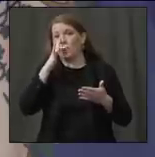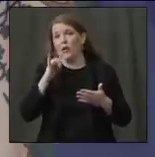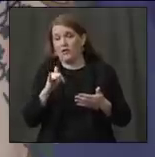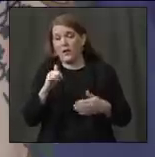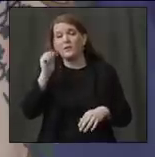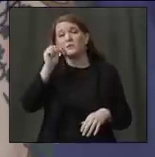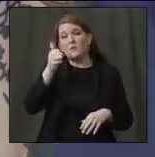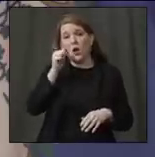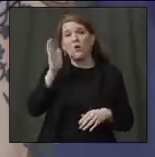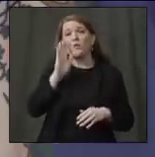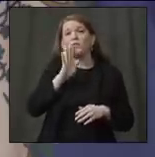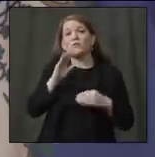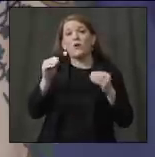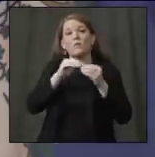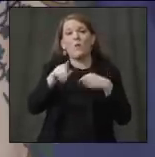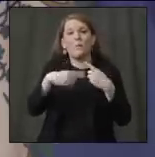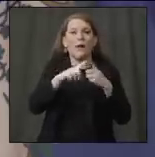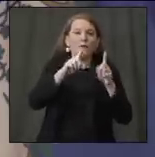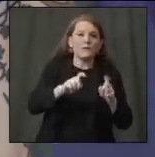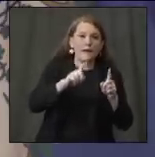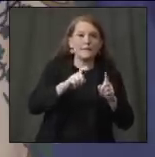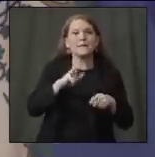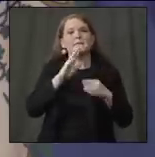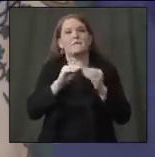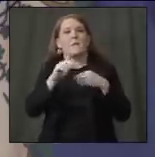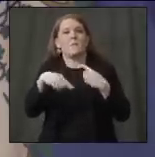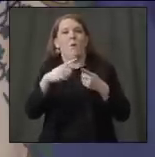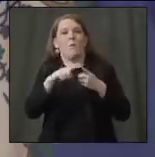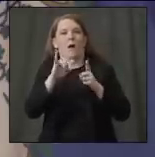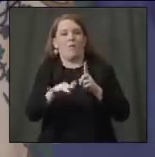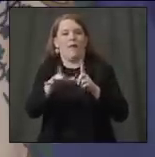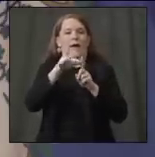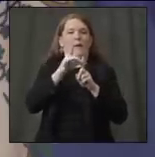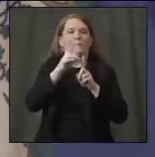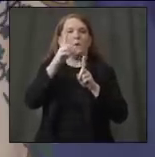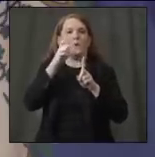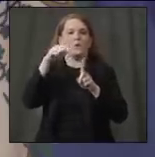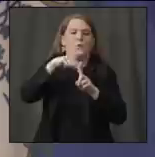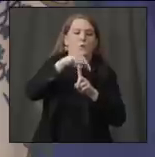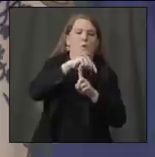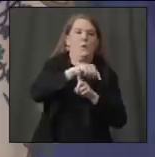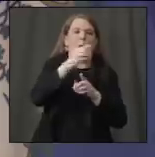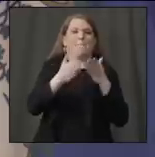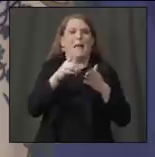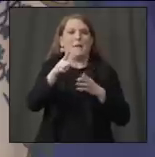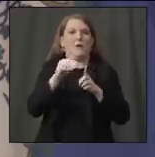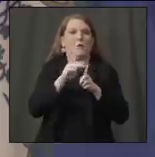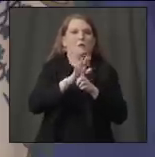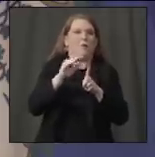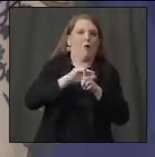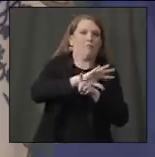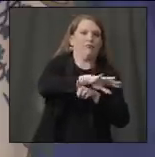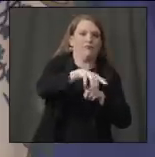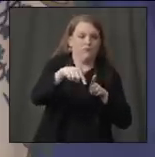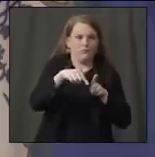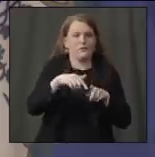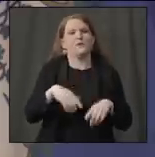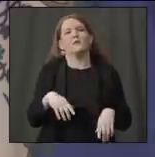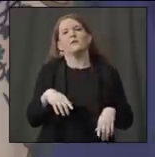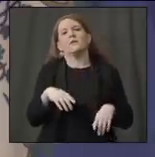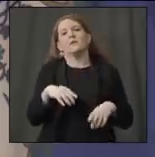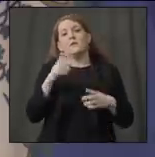is all part of our reopening strategy and so important to being able to isolate anybody who has been